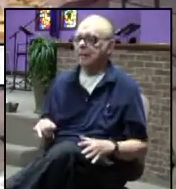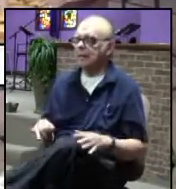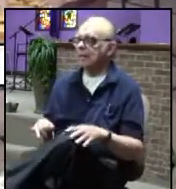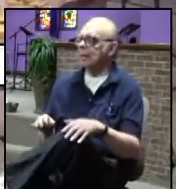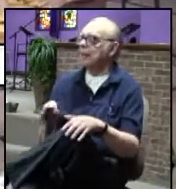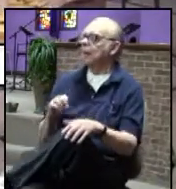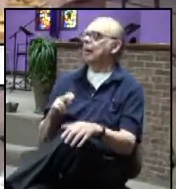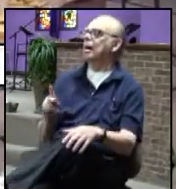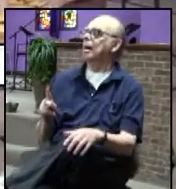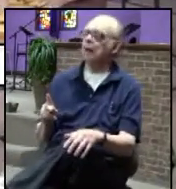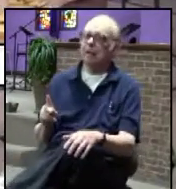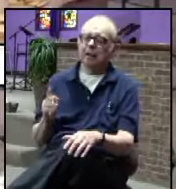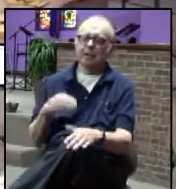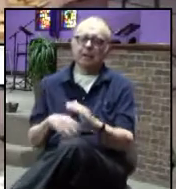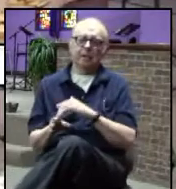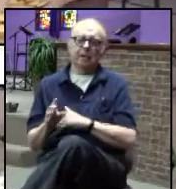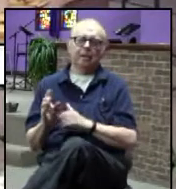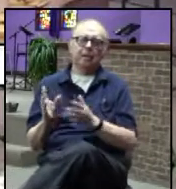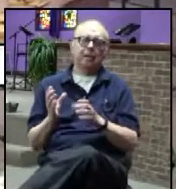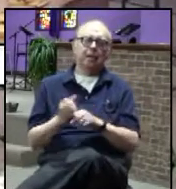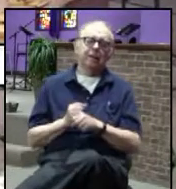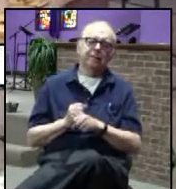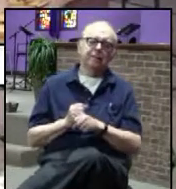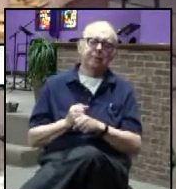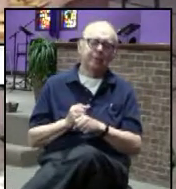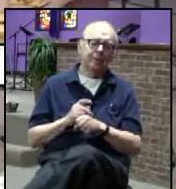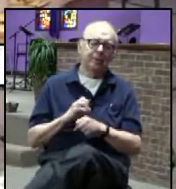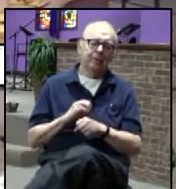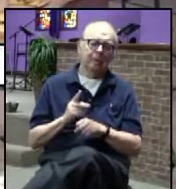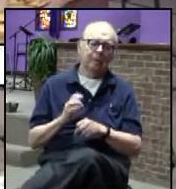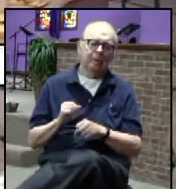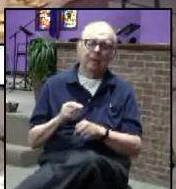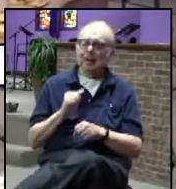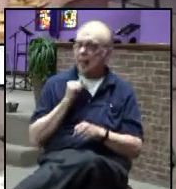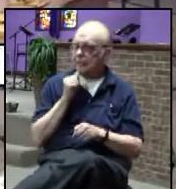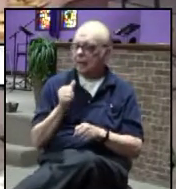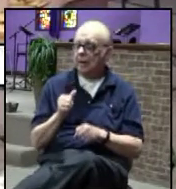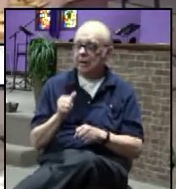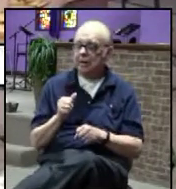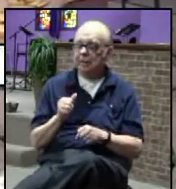Mark comes in every once in a while and gets a sucker, and I know that's not on his diet.